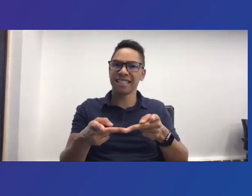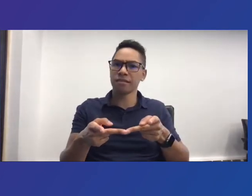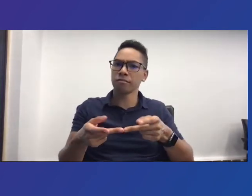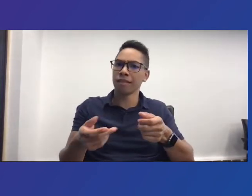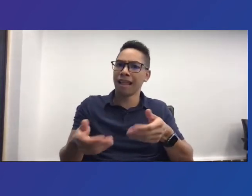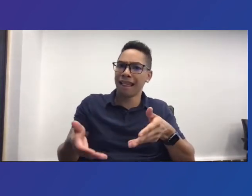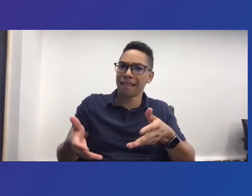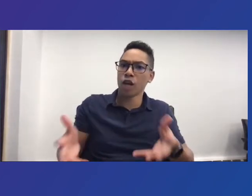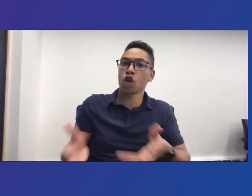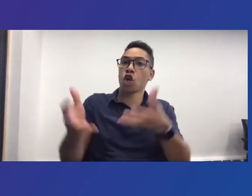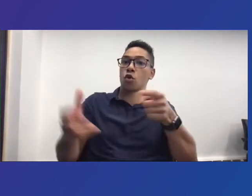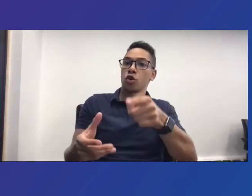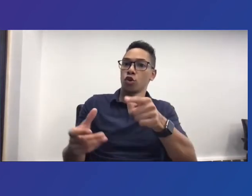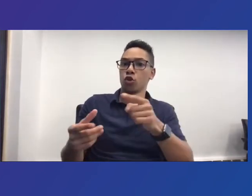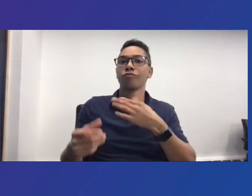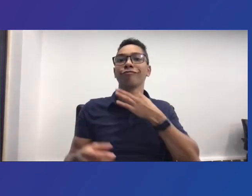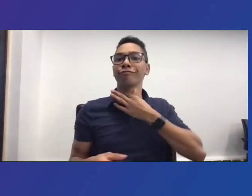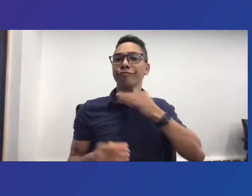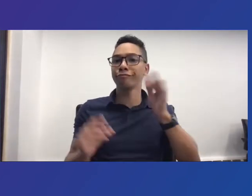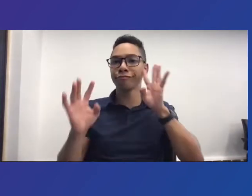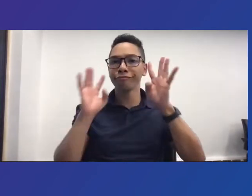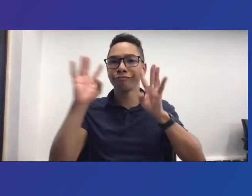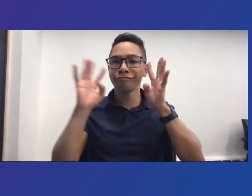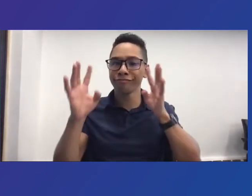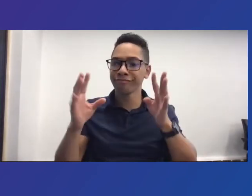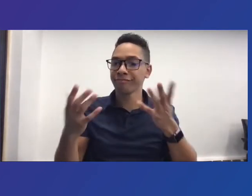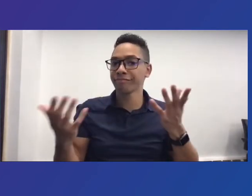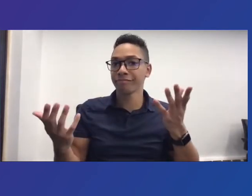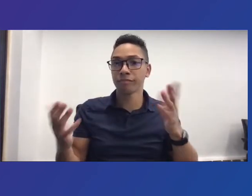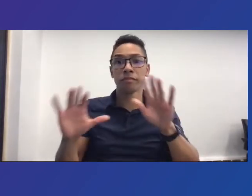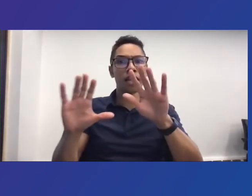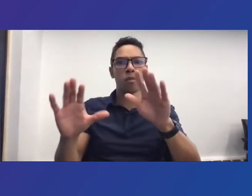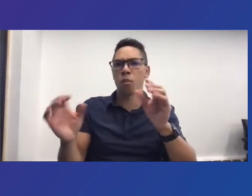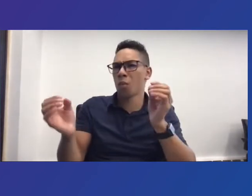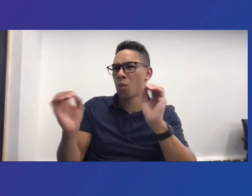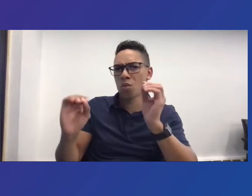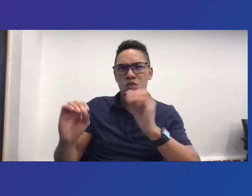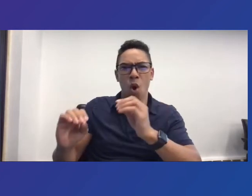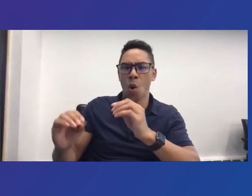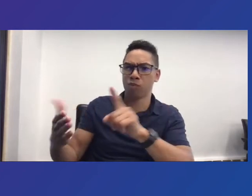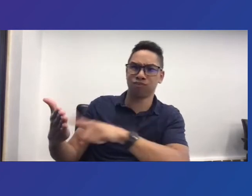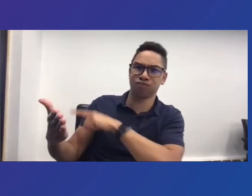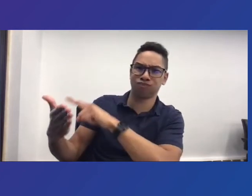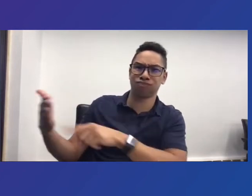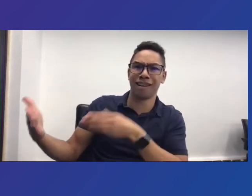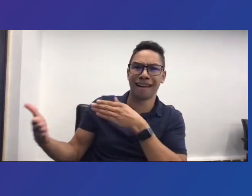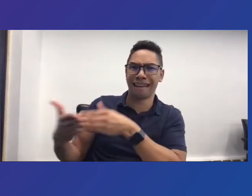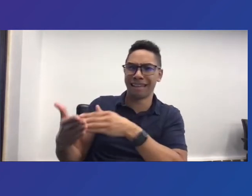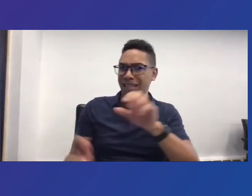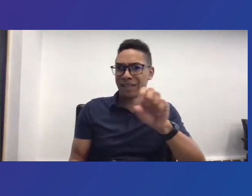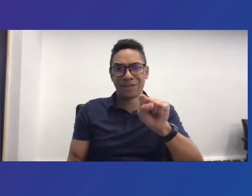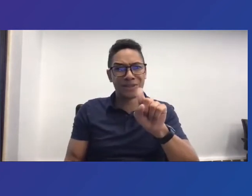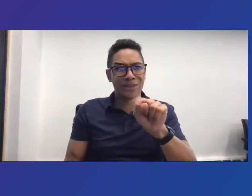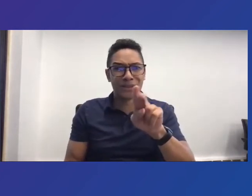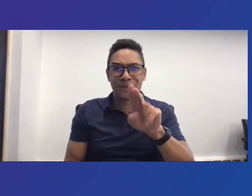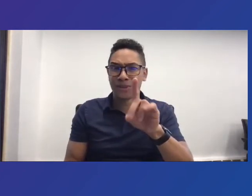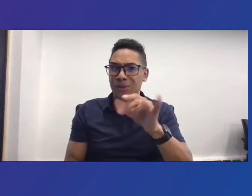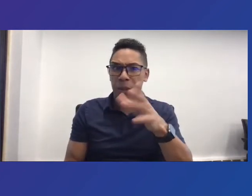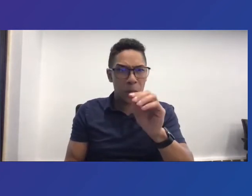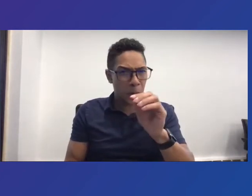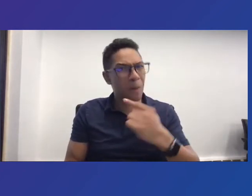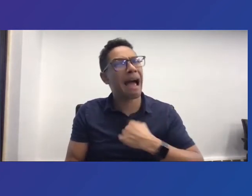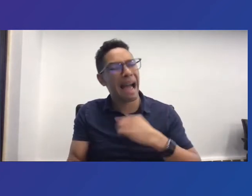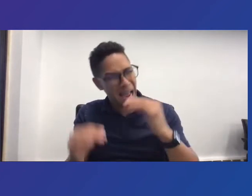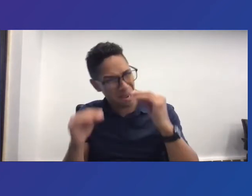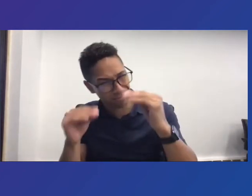for me, that's way more valuable than taking that. And no shade to studio. I taught many of them. And have many girls